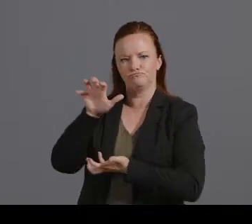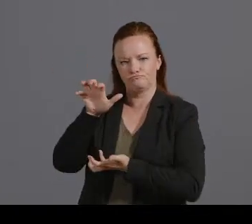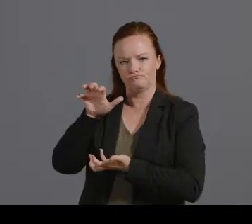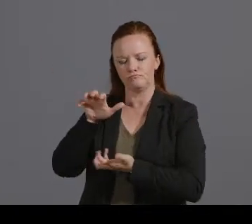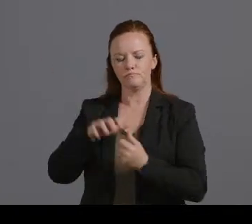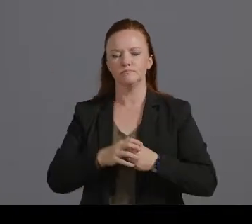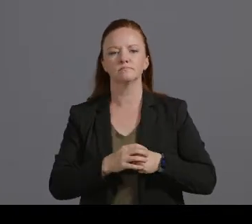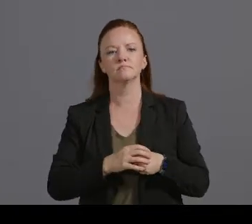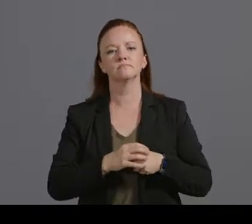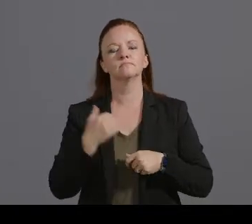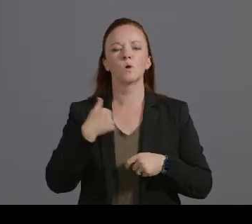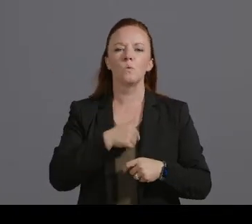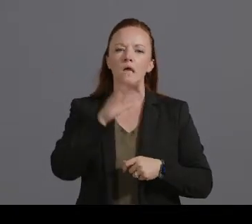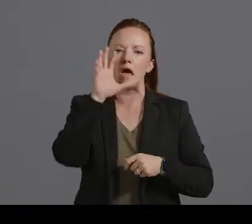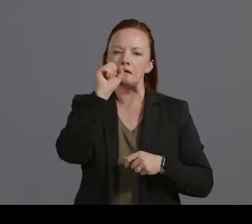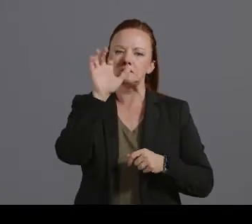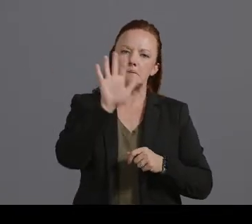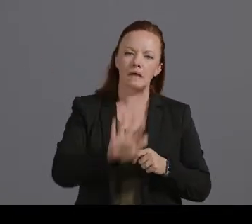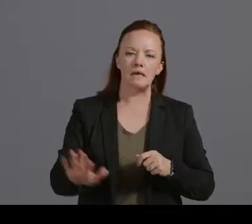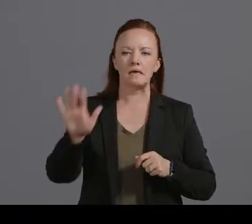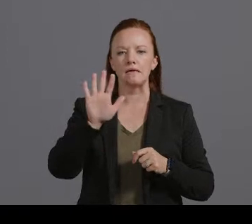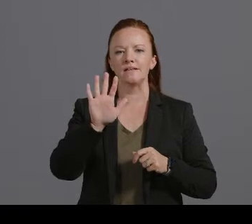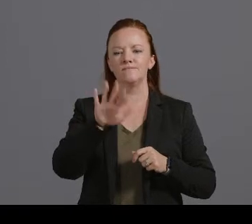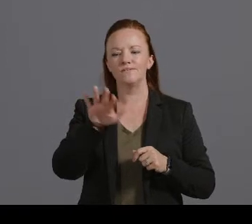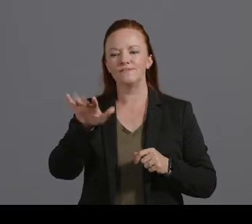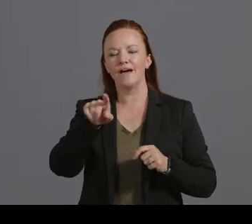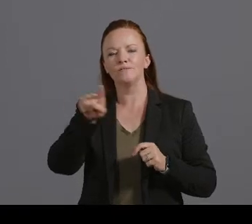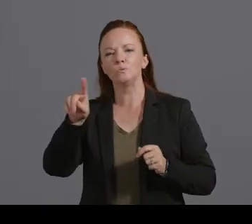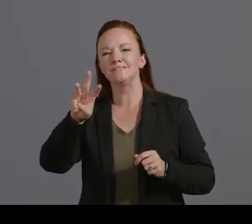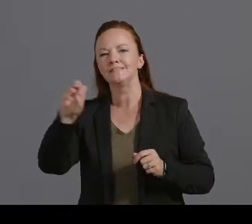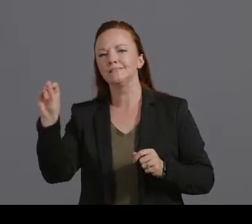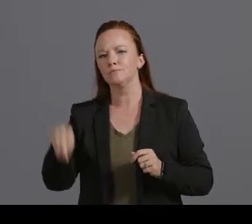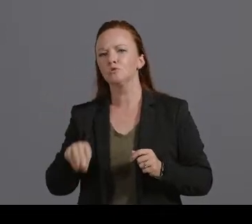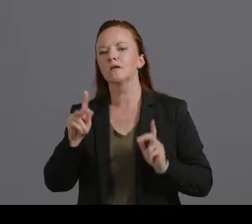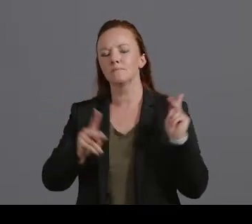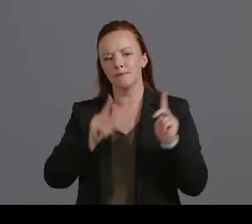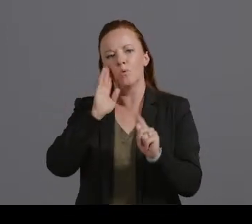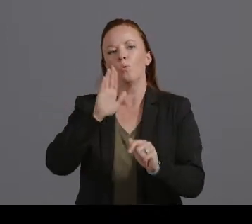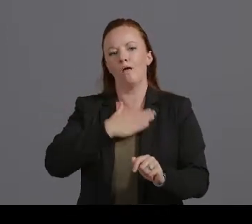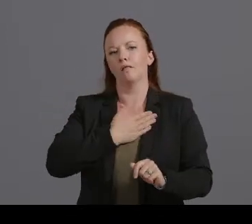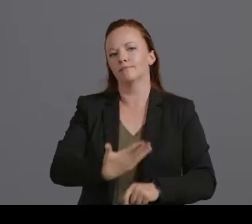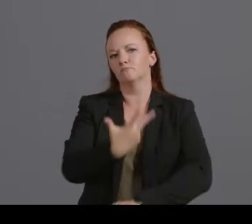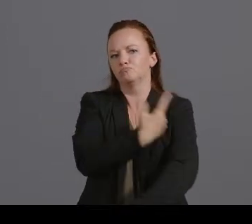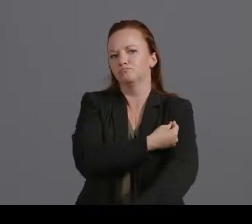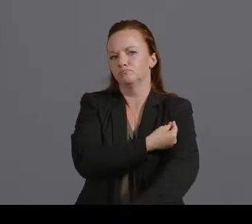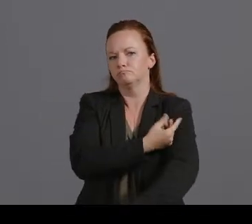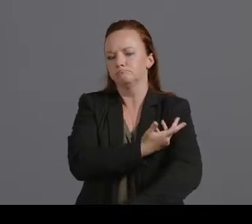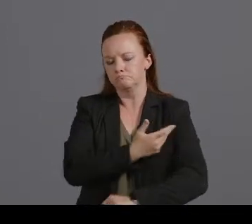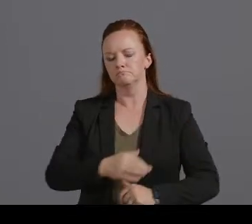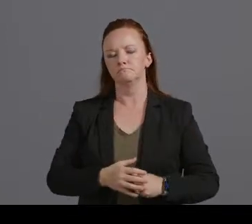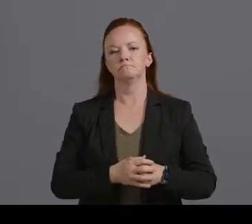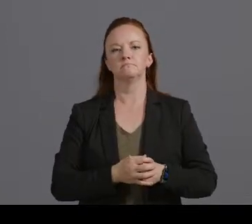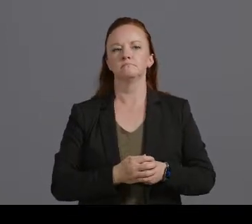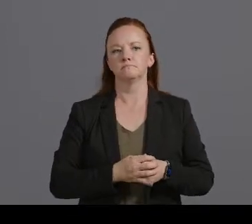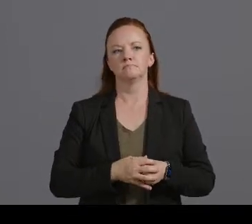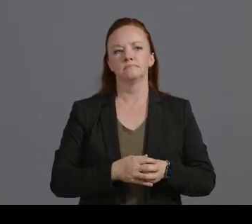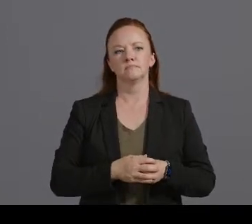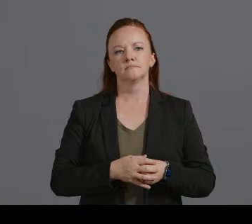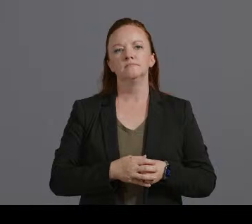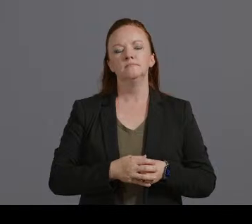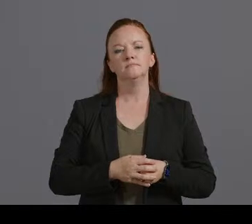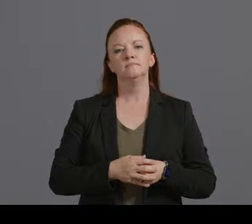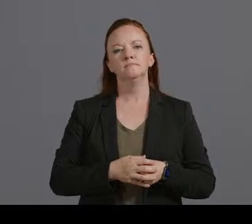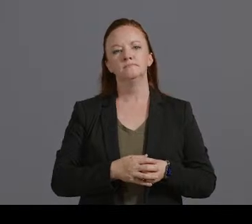and estimating about a 55 to 60% coverage rate. And so you can see that when